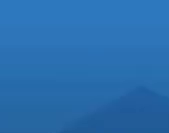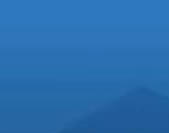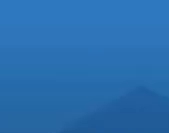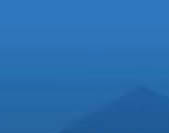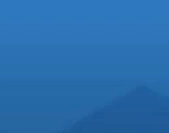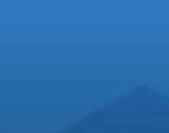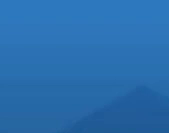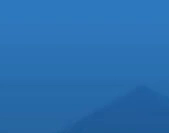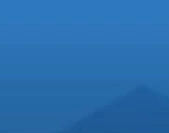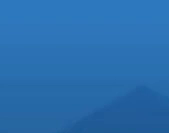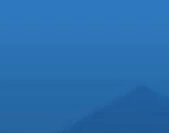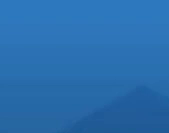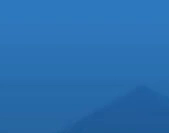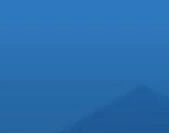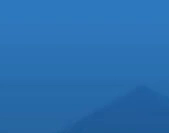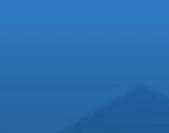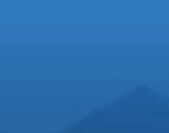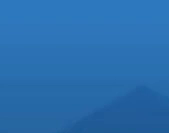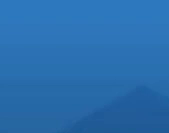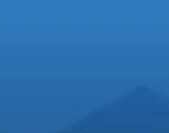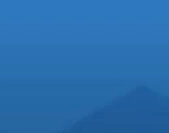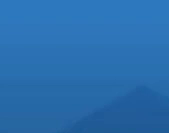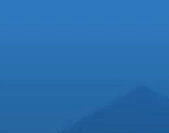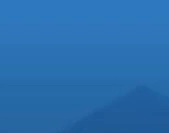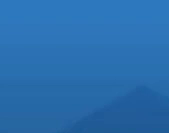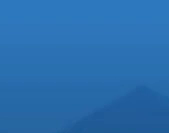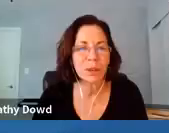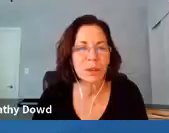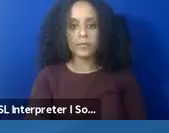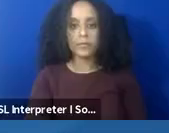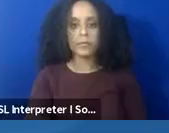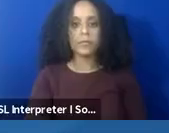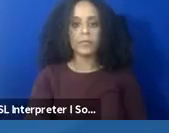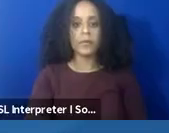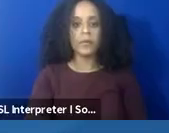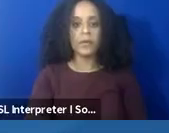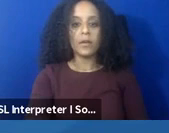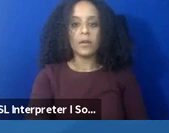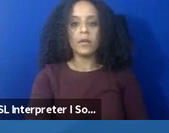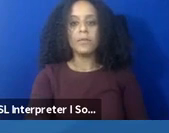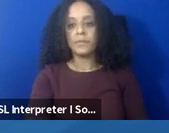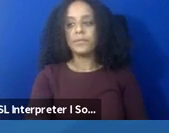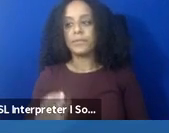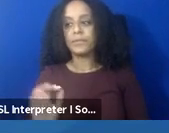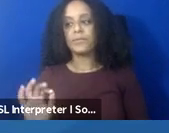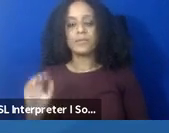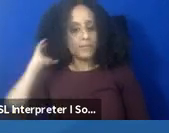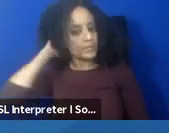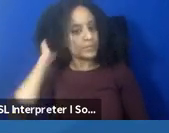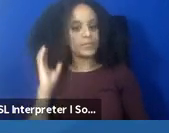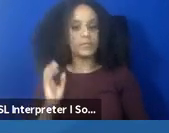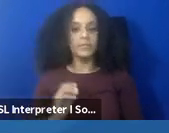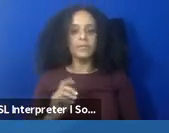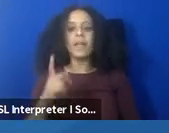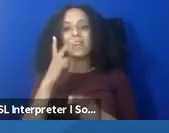Gaffney. So hearing loss and diabetes, is it caused by damage of the nerves? And I see